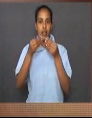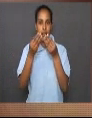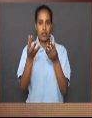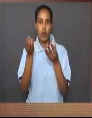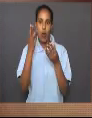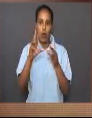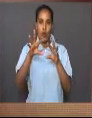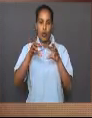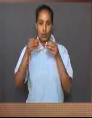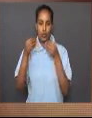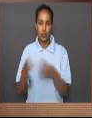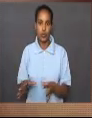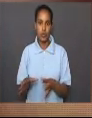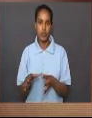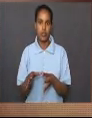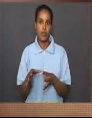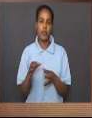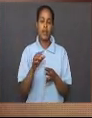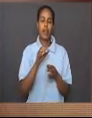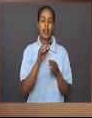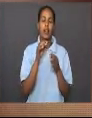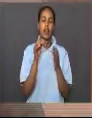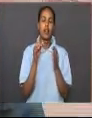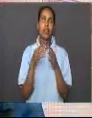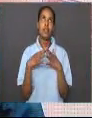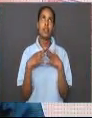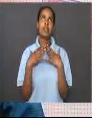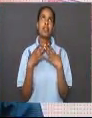or loses a specific amount of heat.